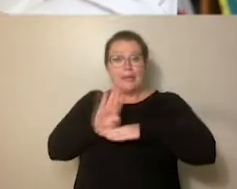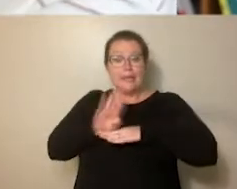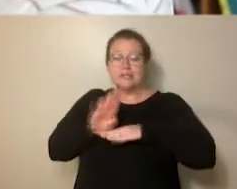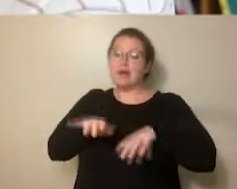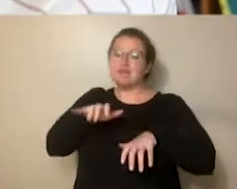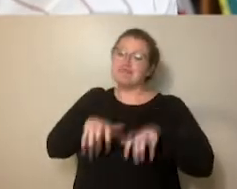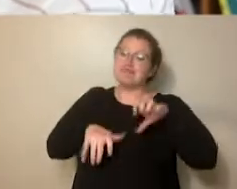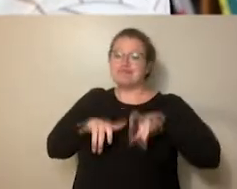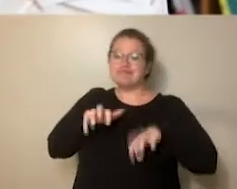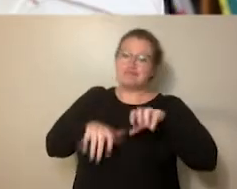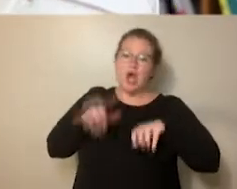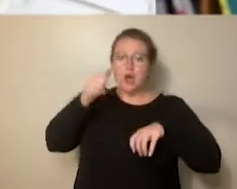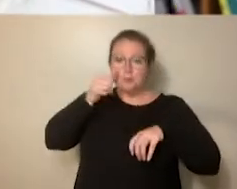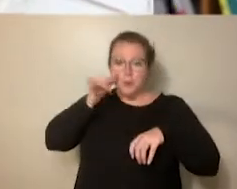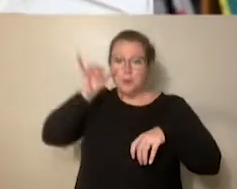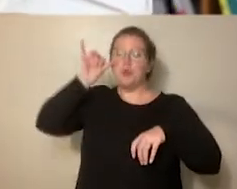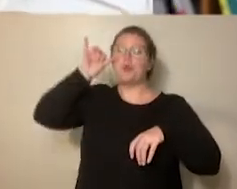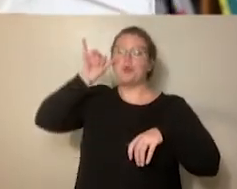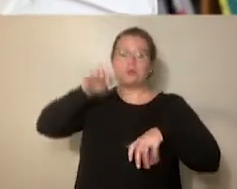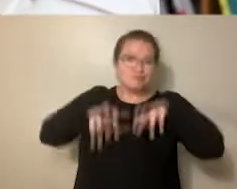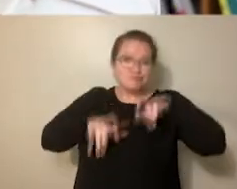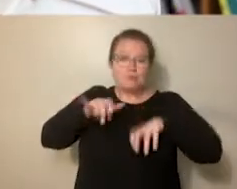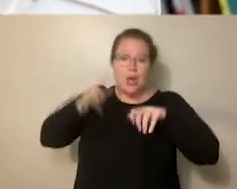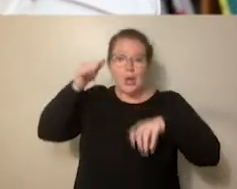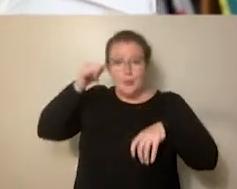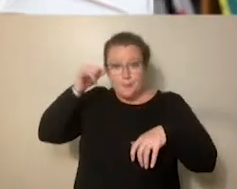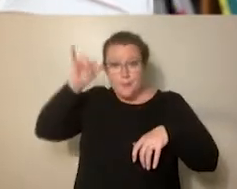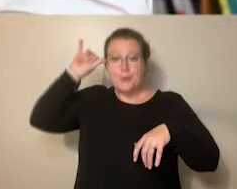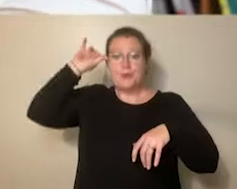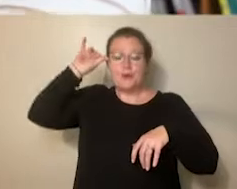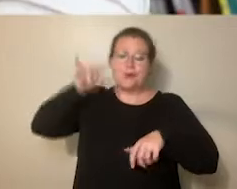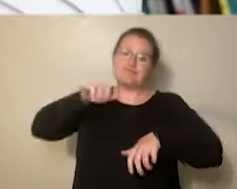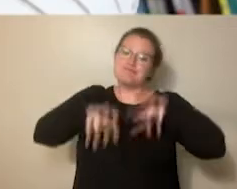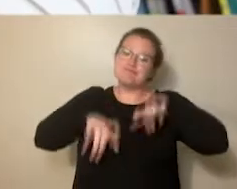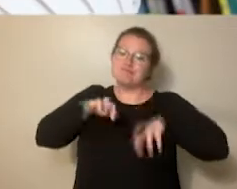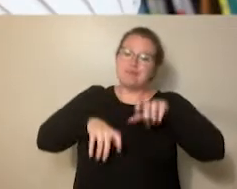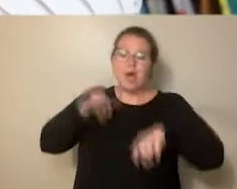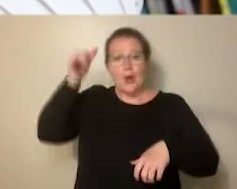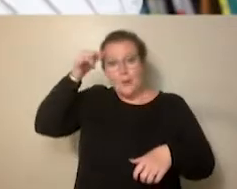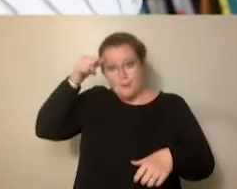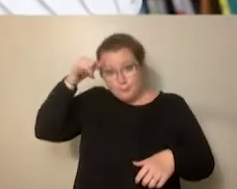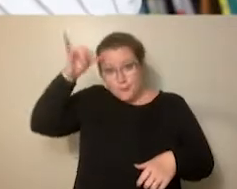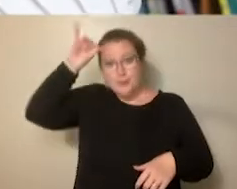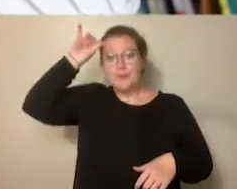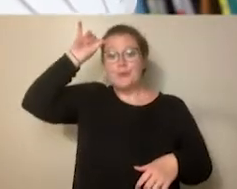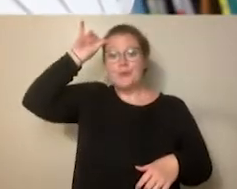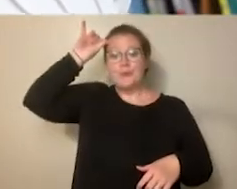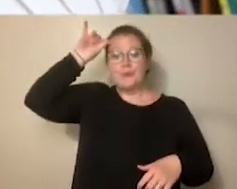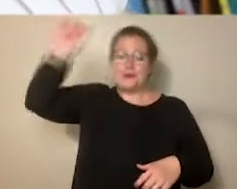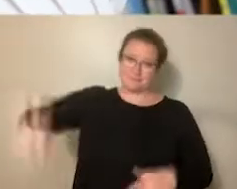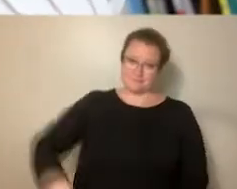clack, moo. Click, clack, moo. Clickety, clack, moo.